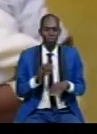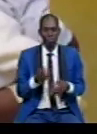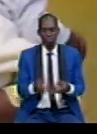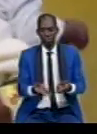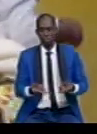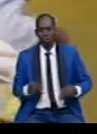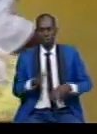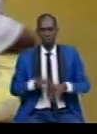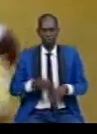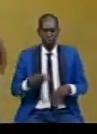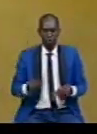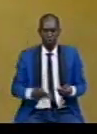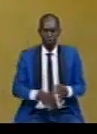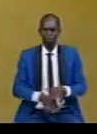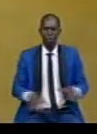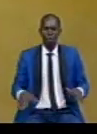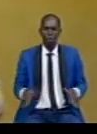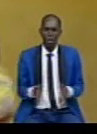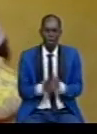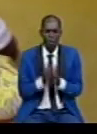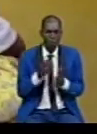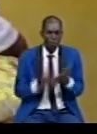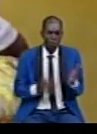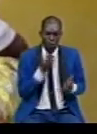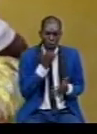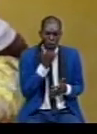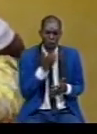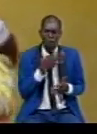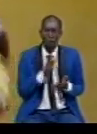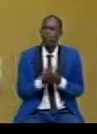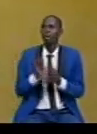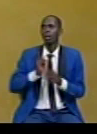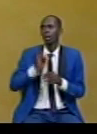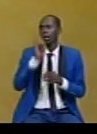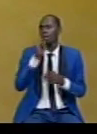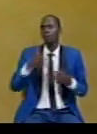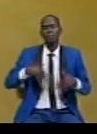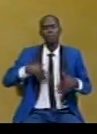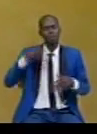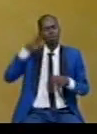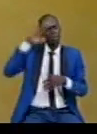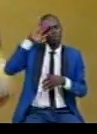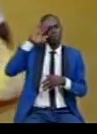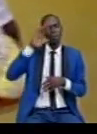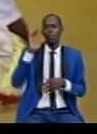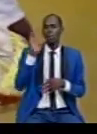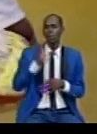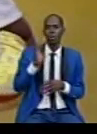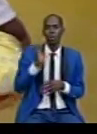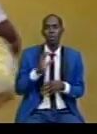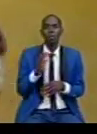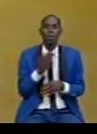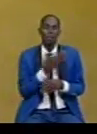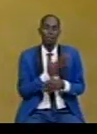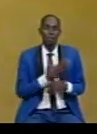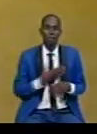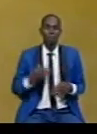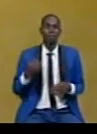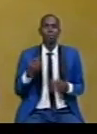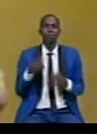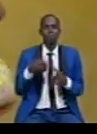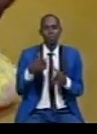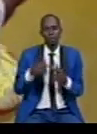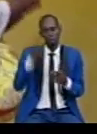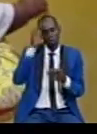said, what is going on? I told him that I'm feeling headache, fever severely. So he now went out and go and call